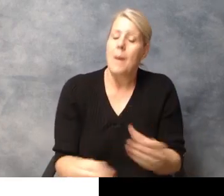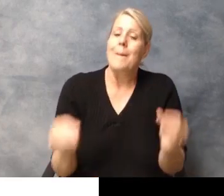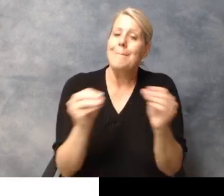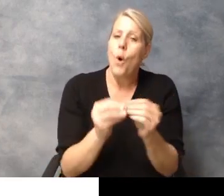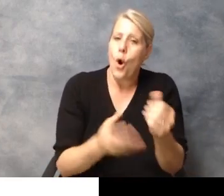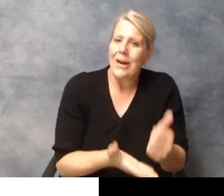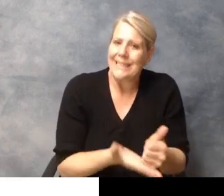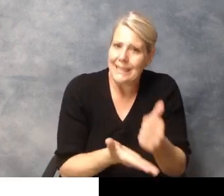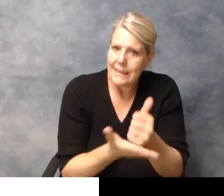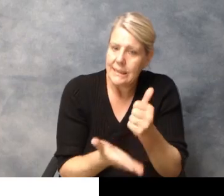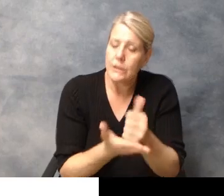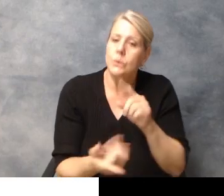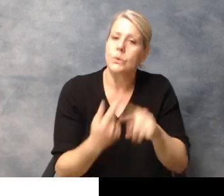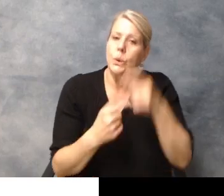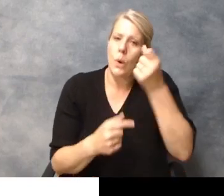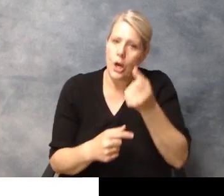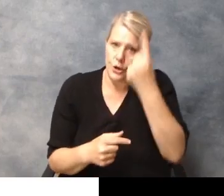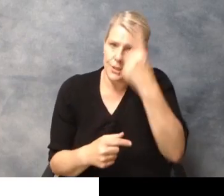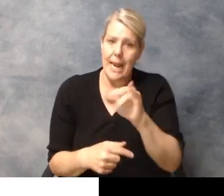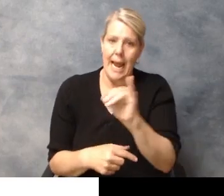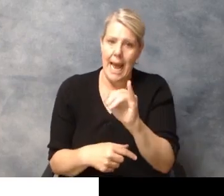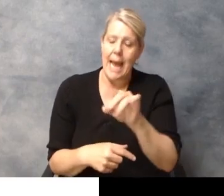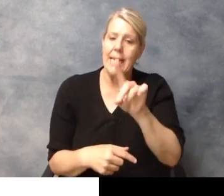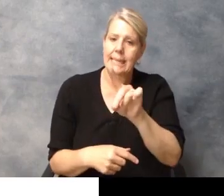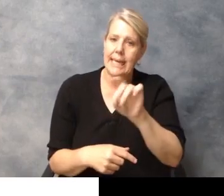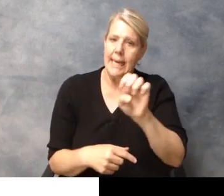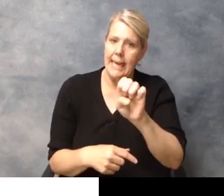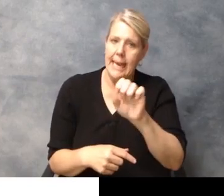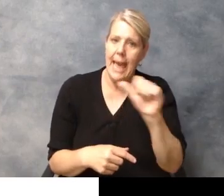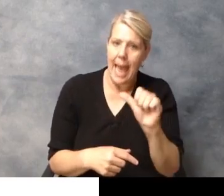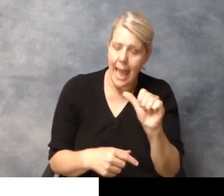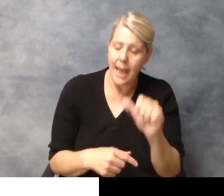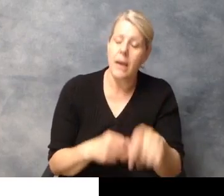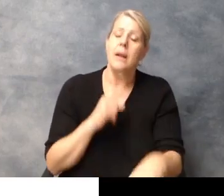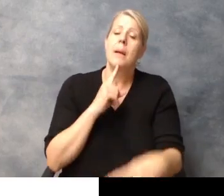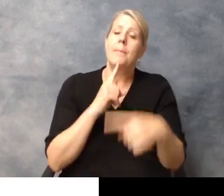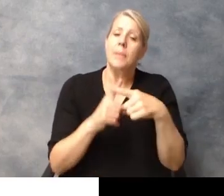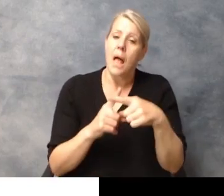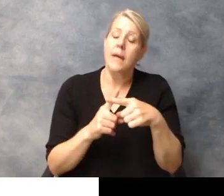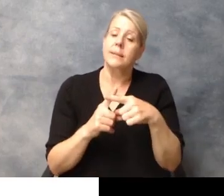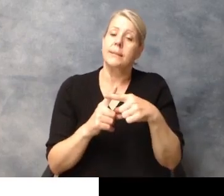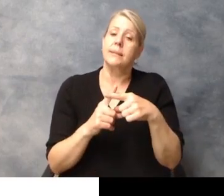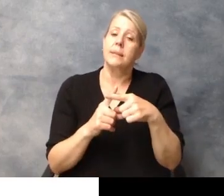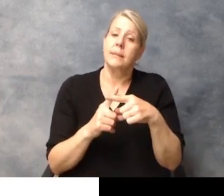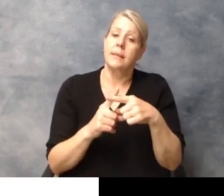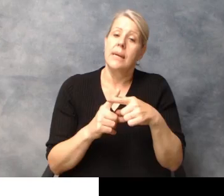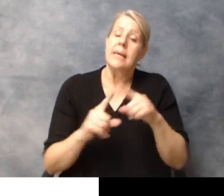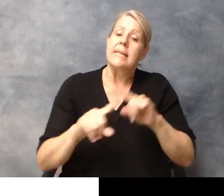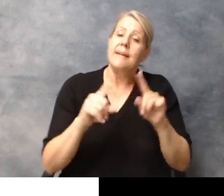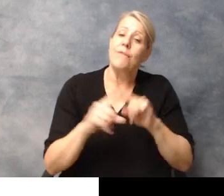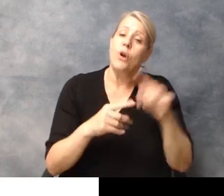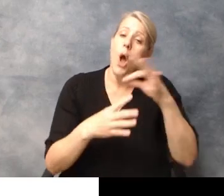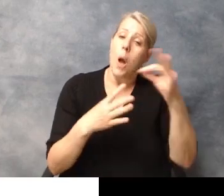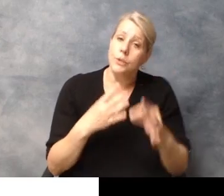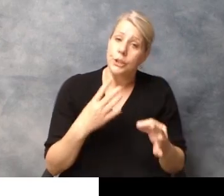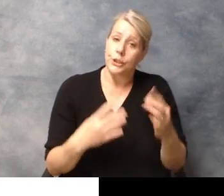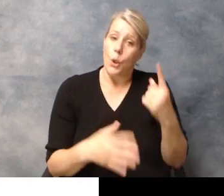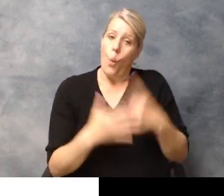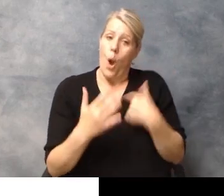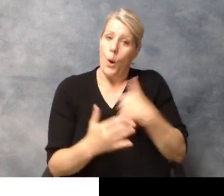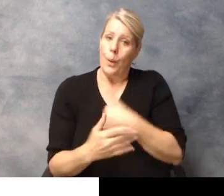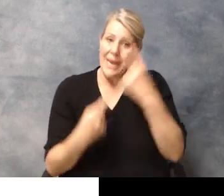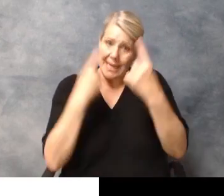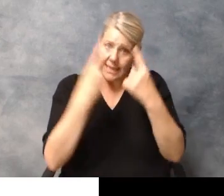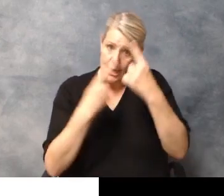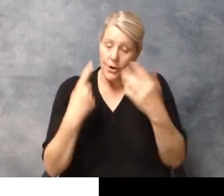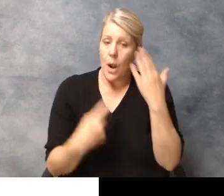IDEA, a description of other options the ARC considered and the reasons why those options were rejected, and a description